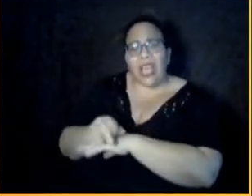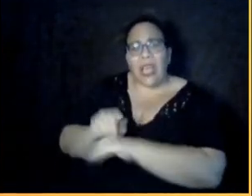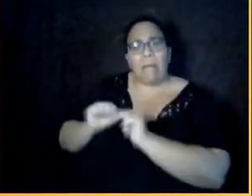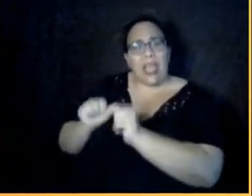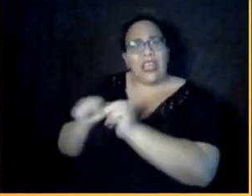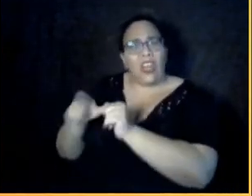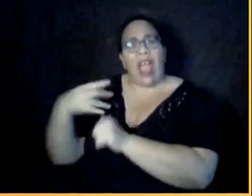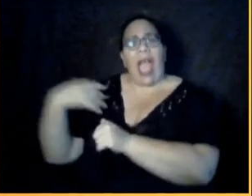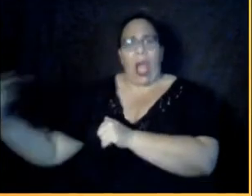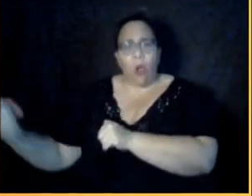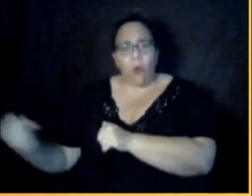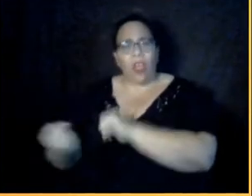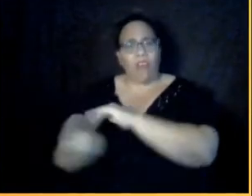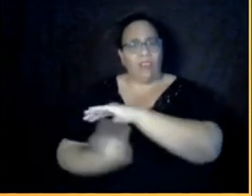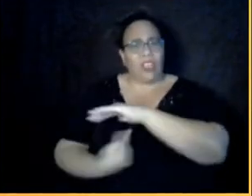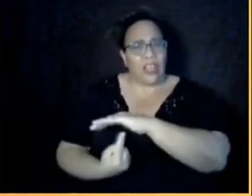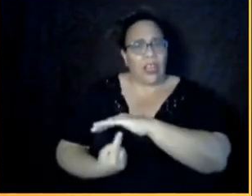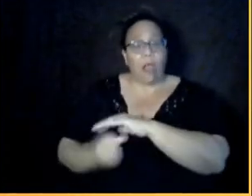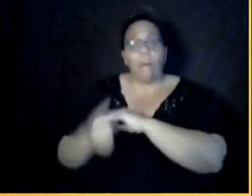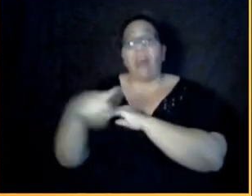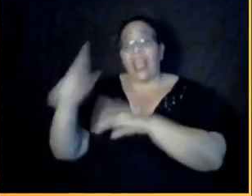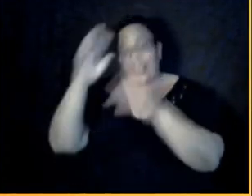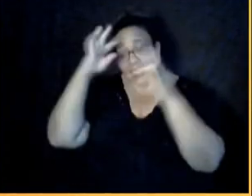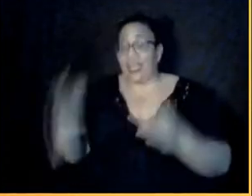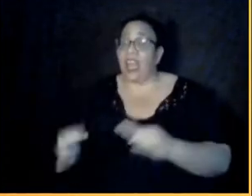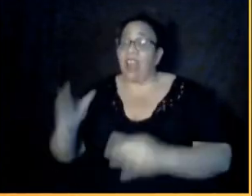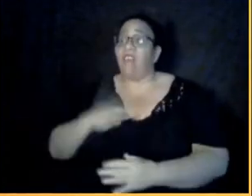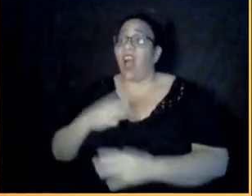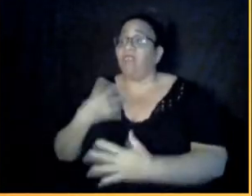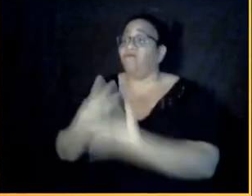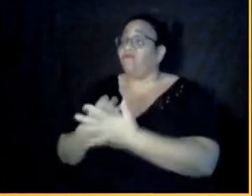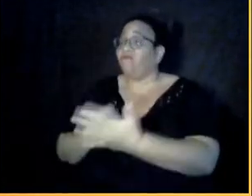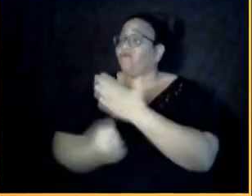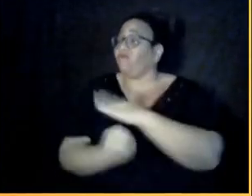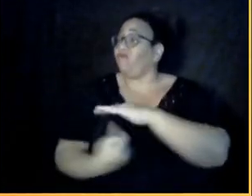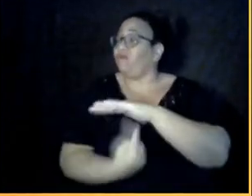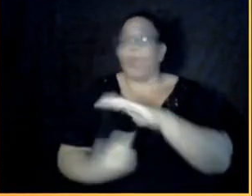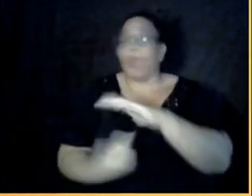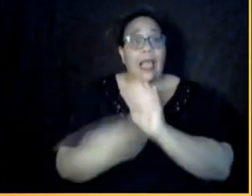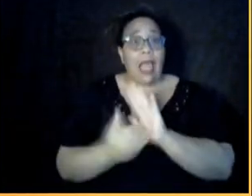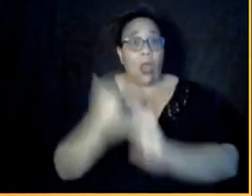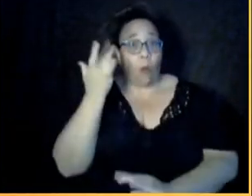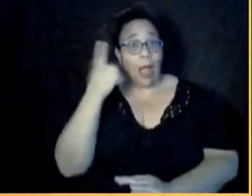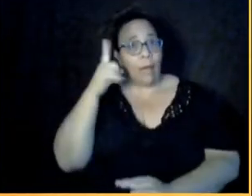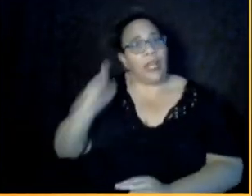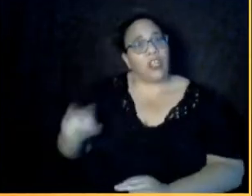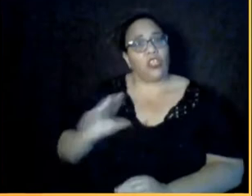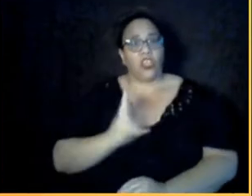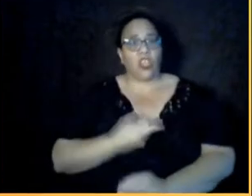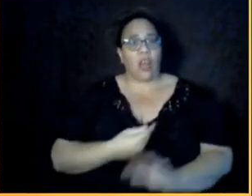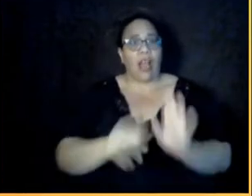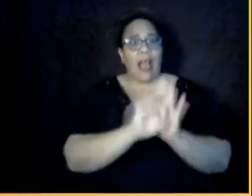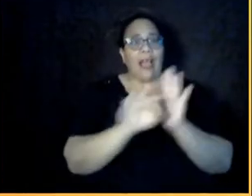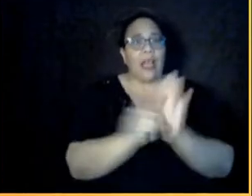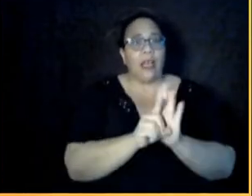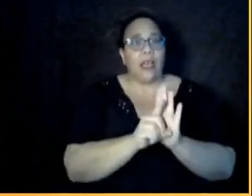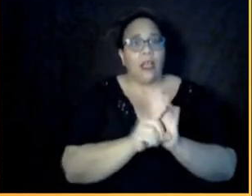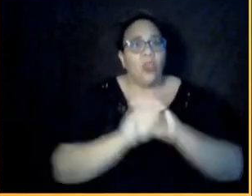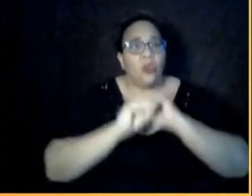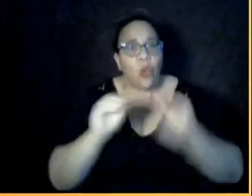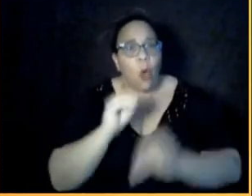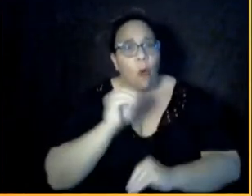Rikers still decided to place her in solitary confinement simply because of her gender identity. It was nothing else. It